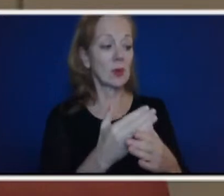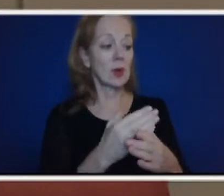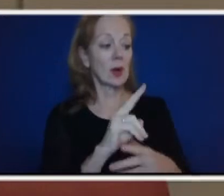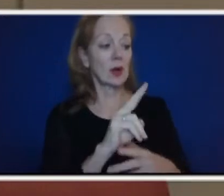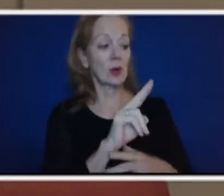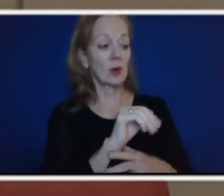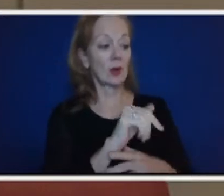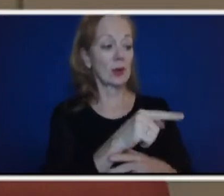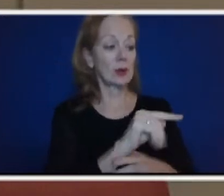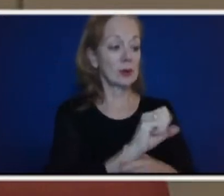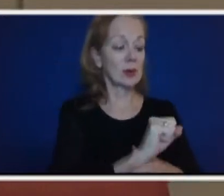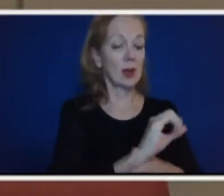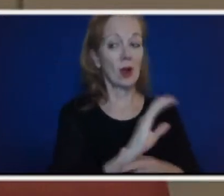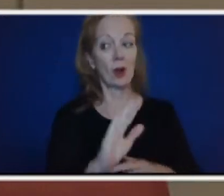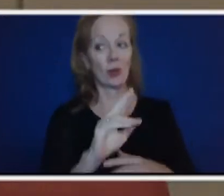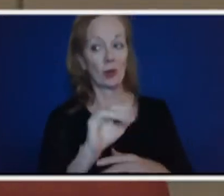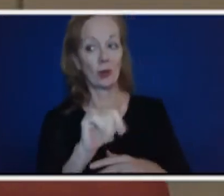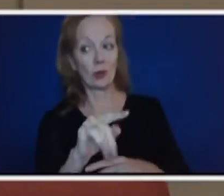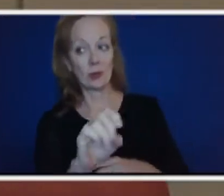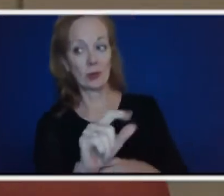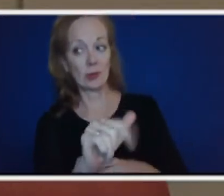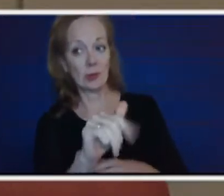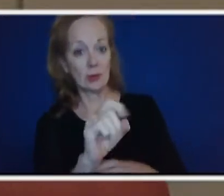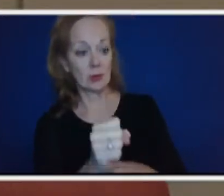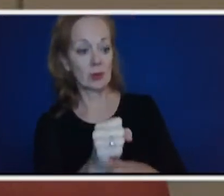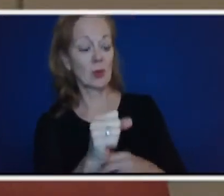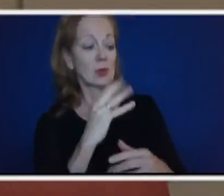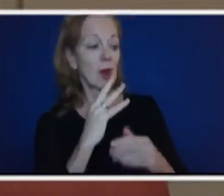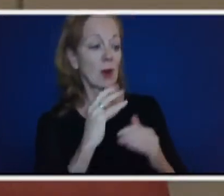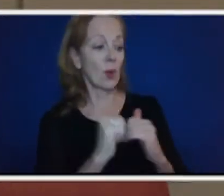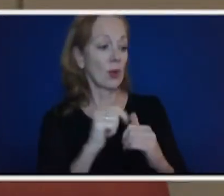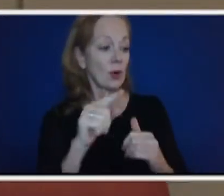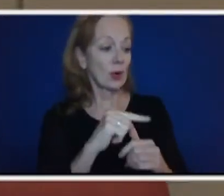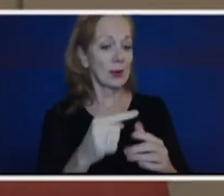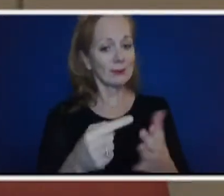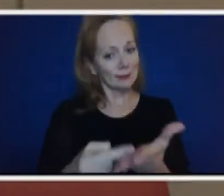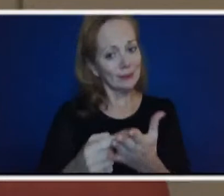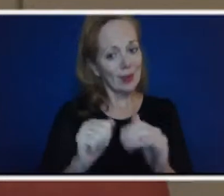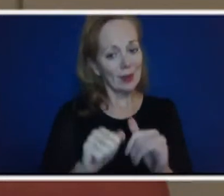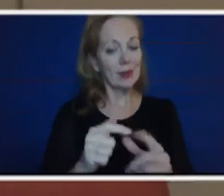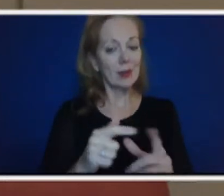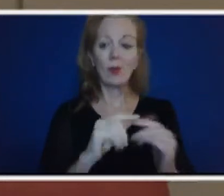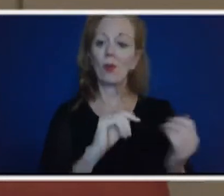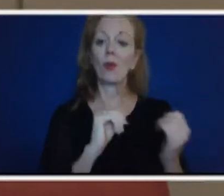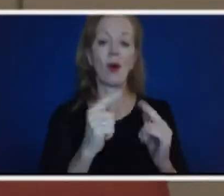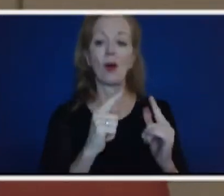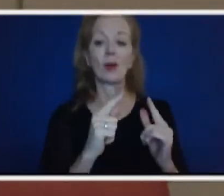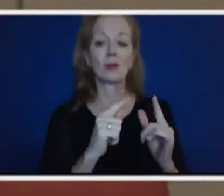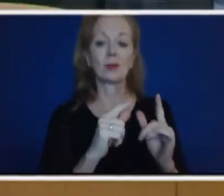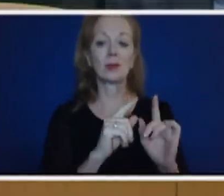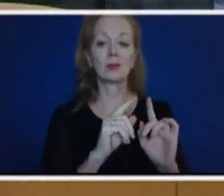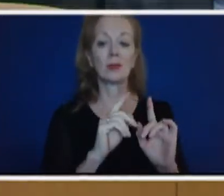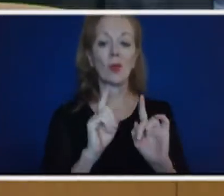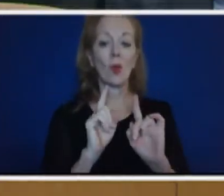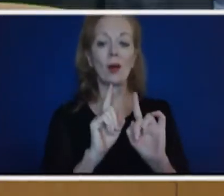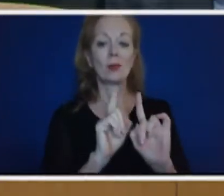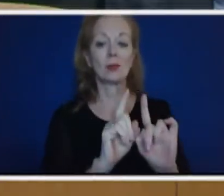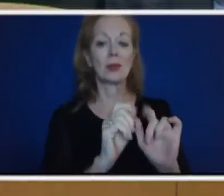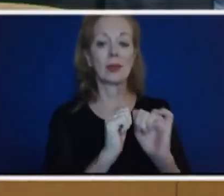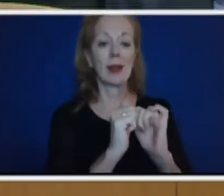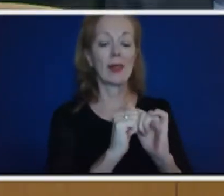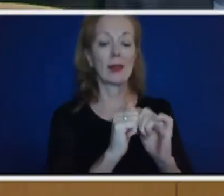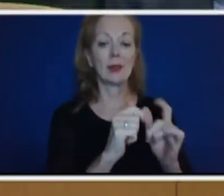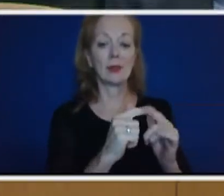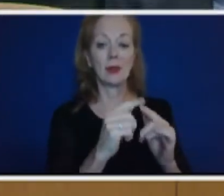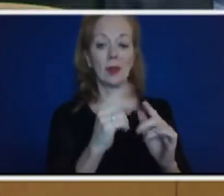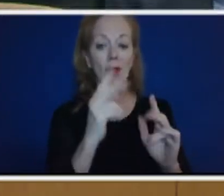hers. And we can talk with her and probably end up us all going out here on site and looking at it together and looking at the